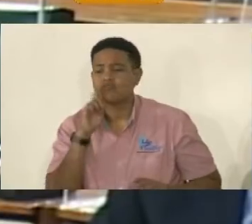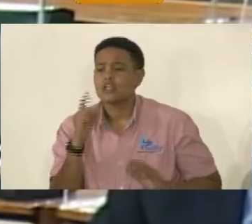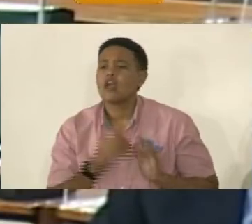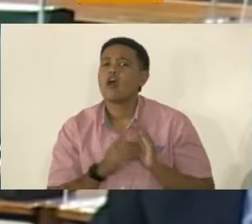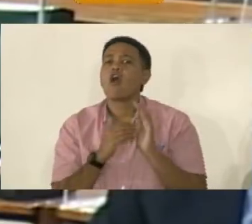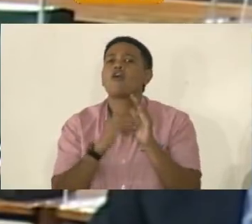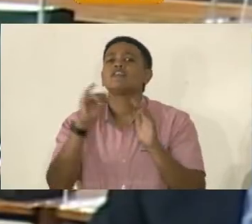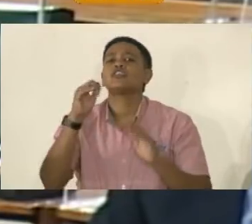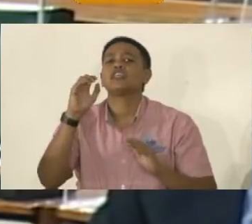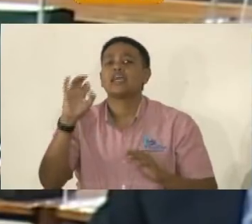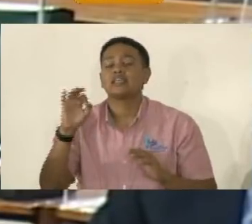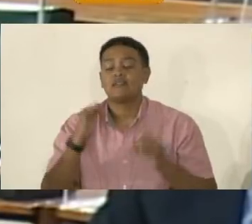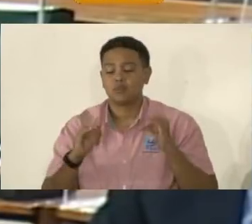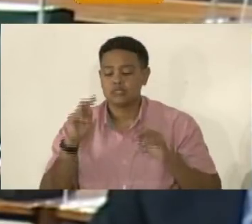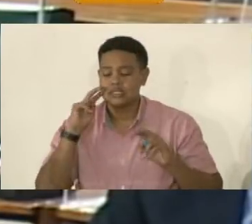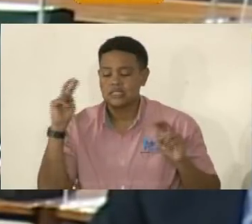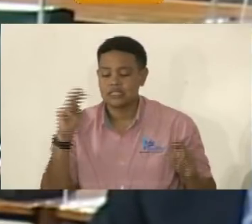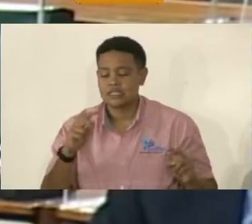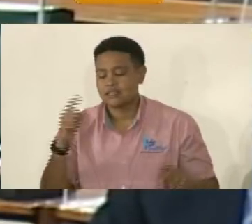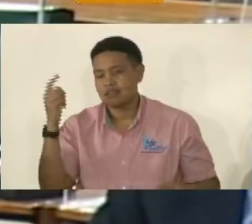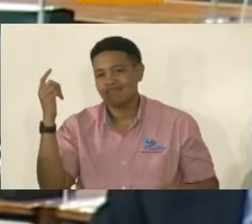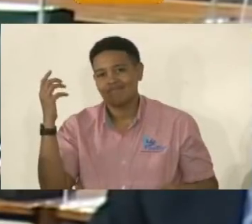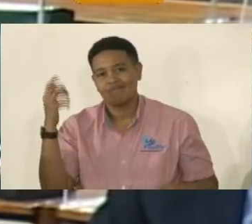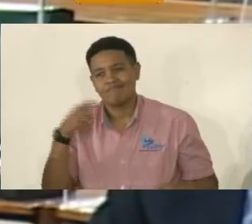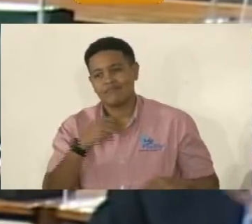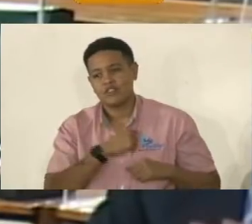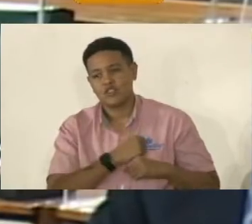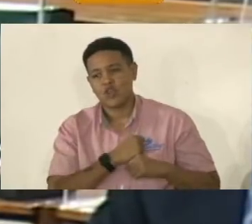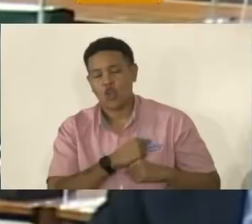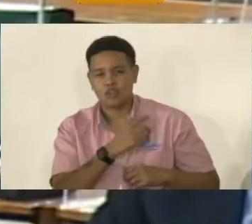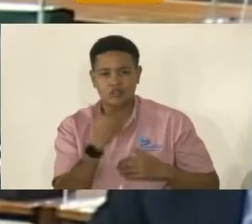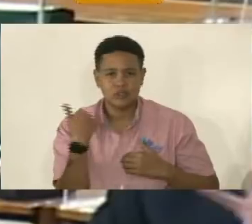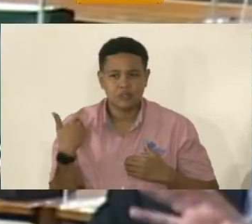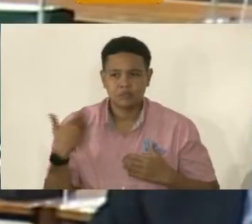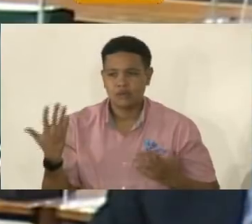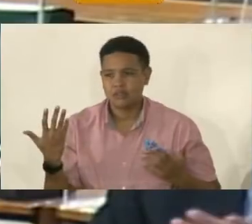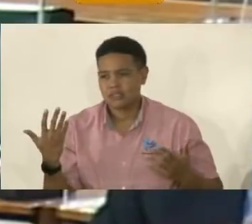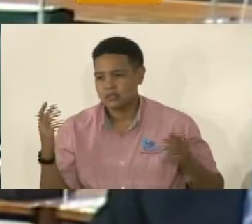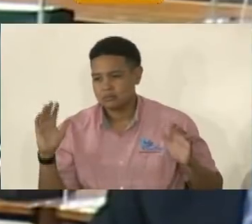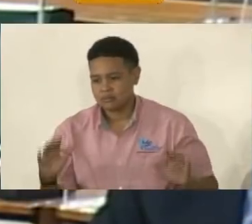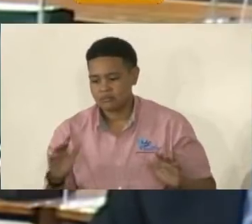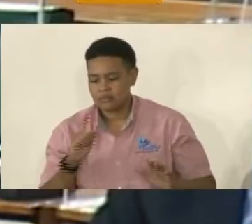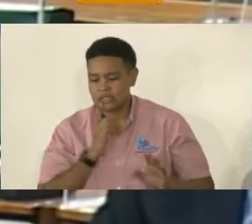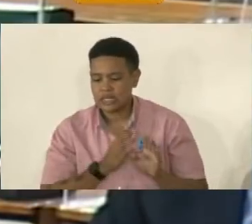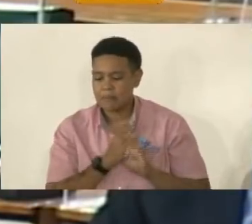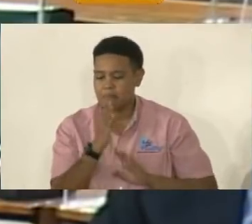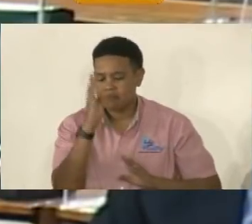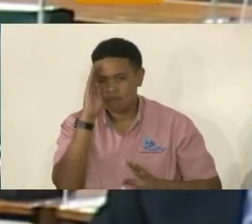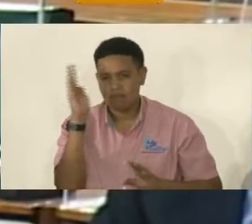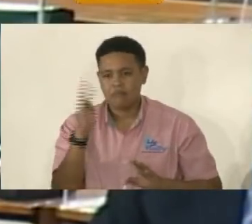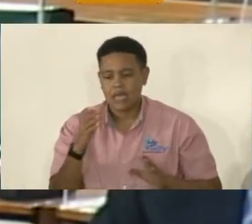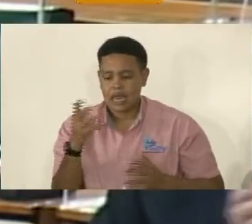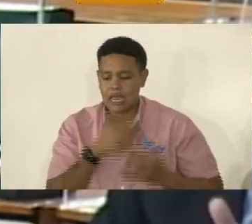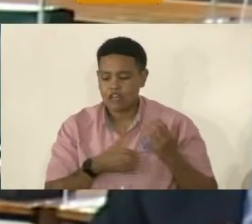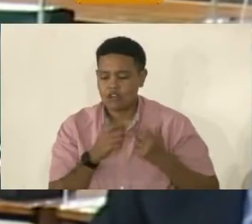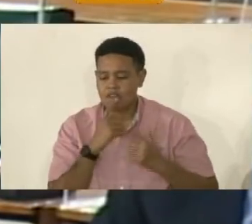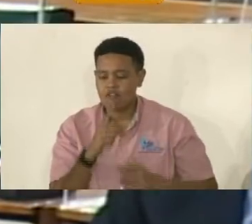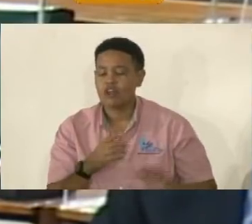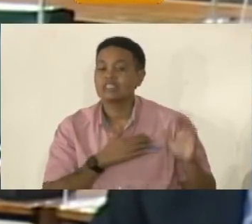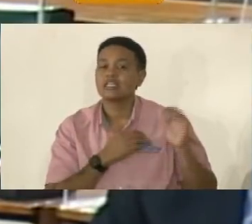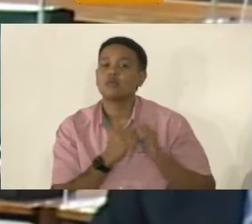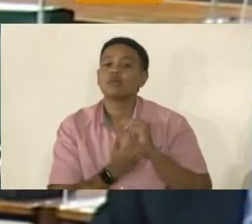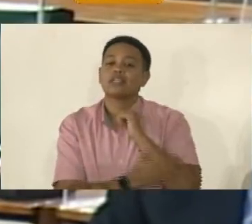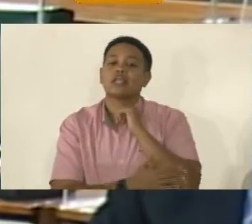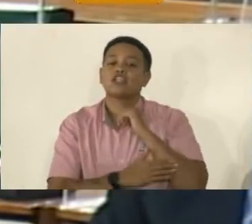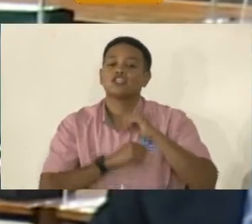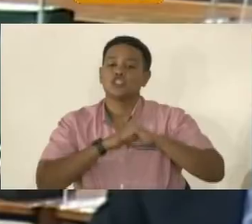the JCF which is seen as a face of security for obvious reasons. It's the primary point of interaction for citizens with the national security